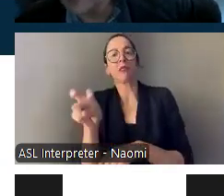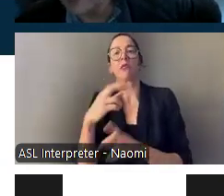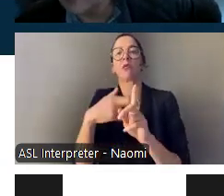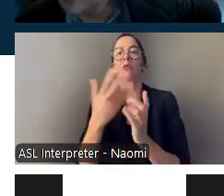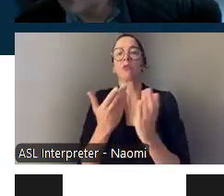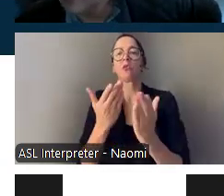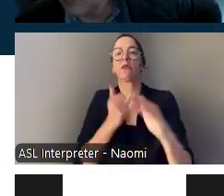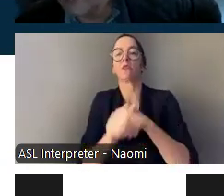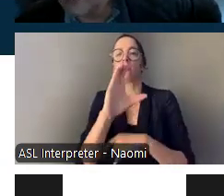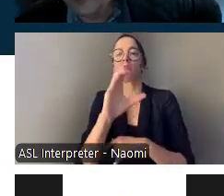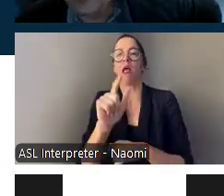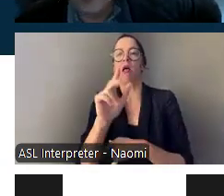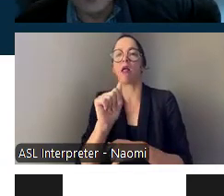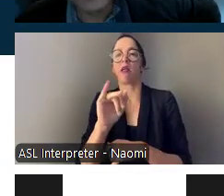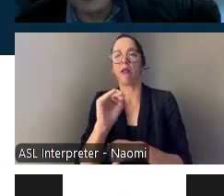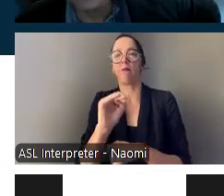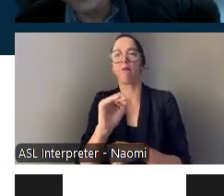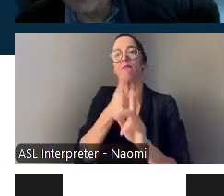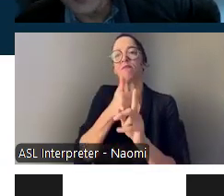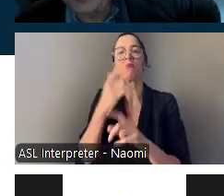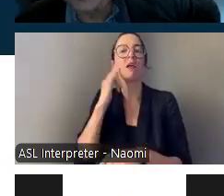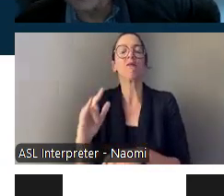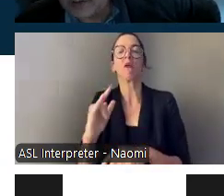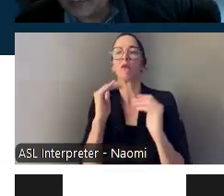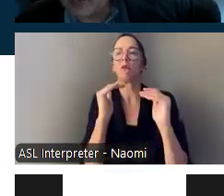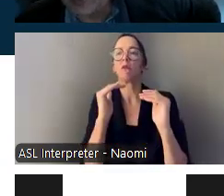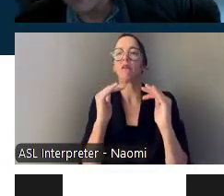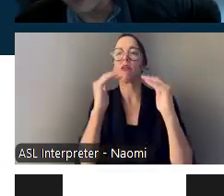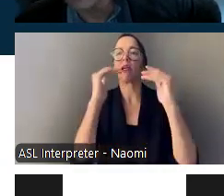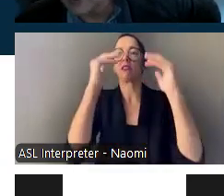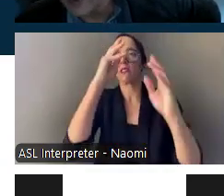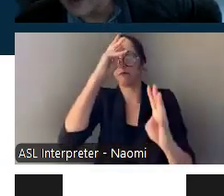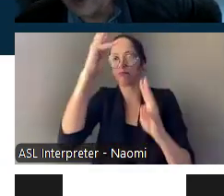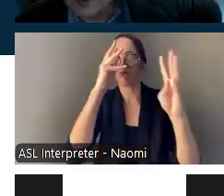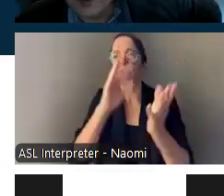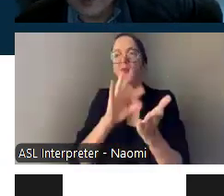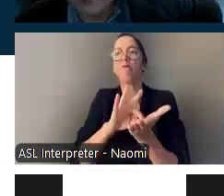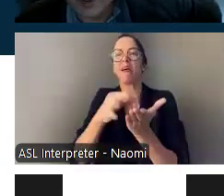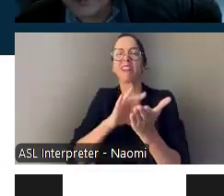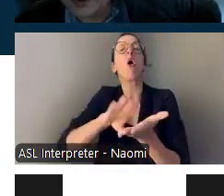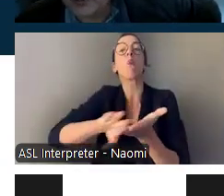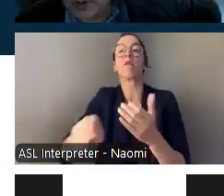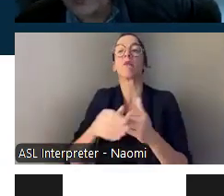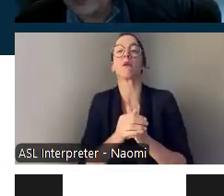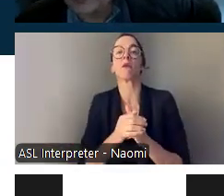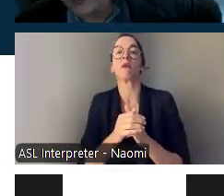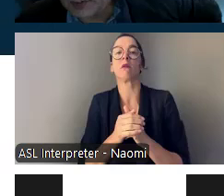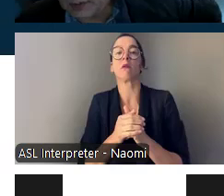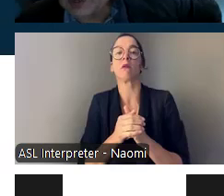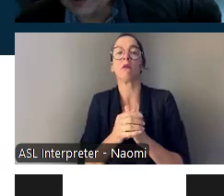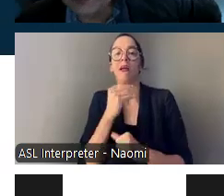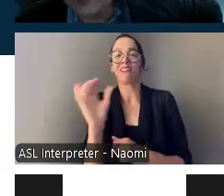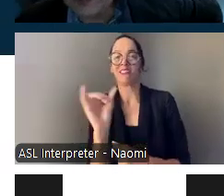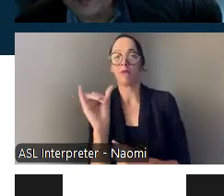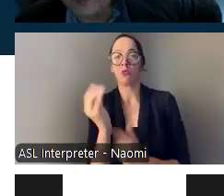Innovating Medi-Cal waiver, and similar services under other programs, including Proposition 1, and